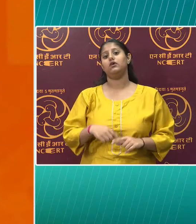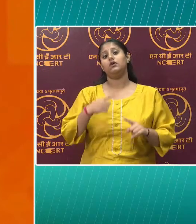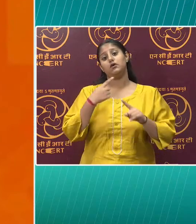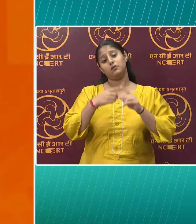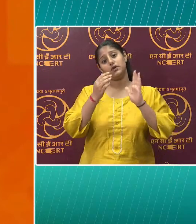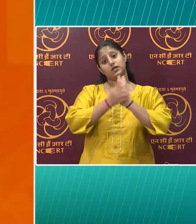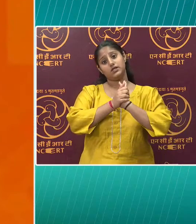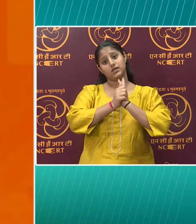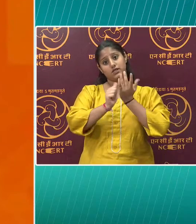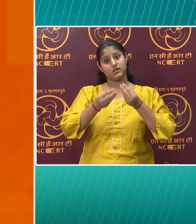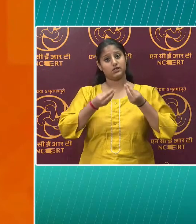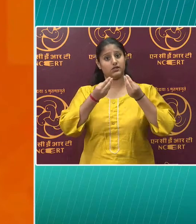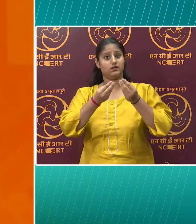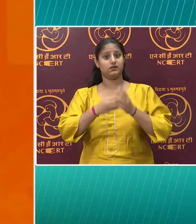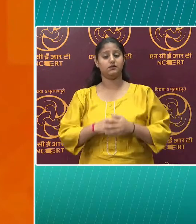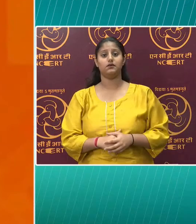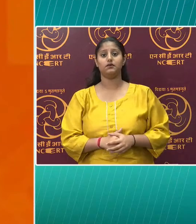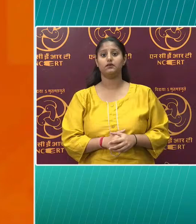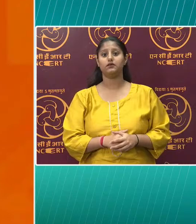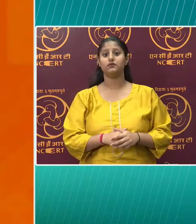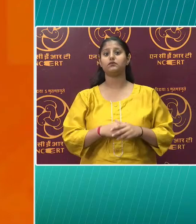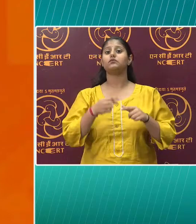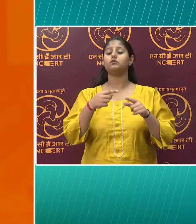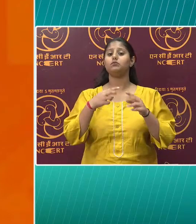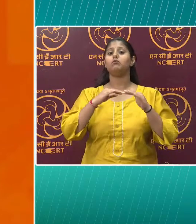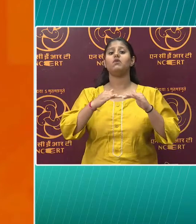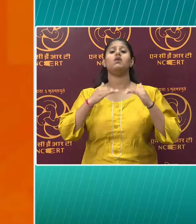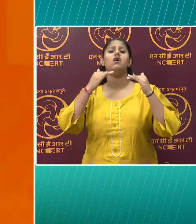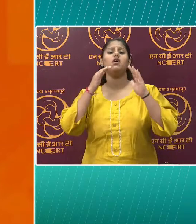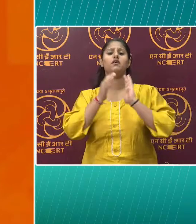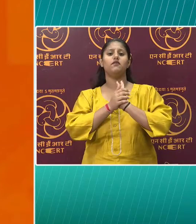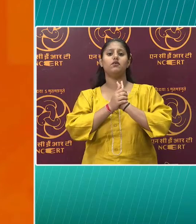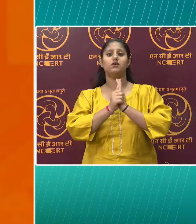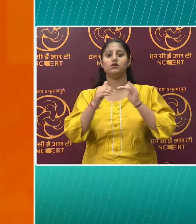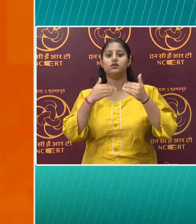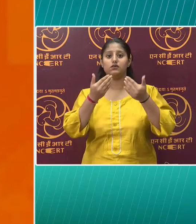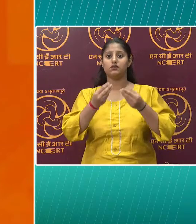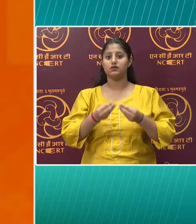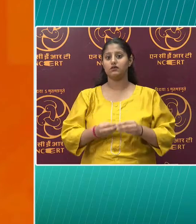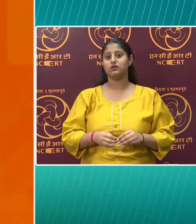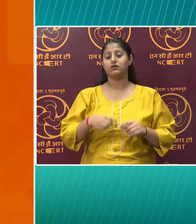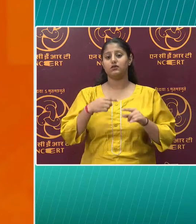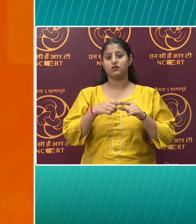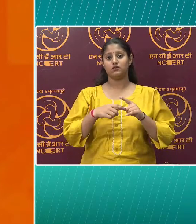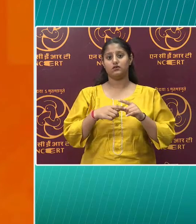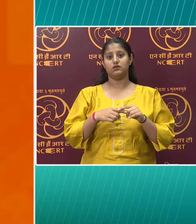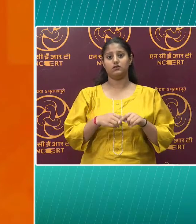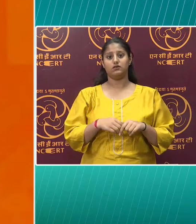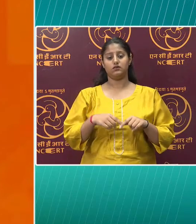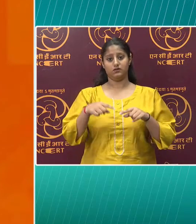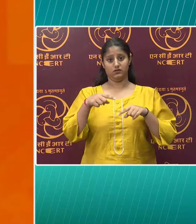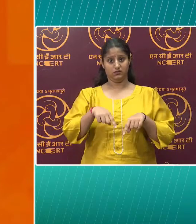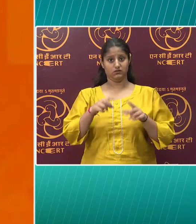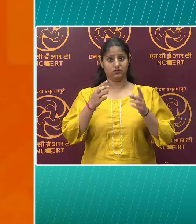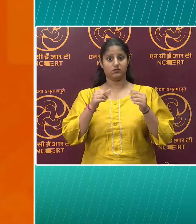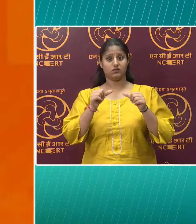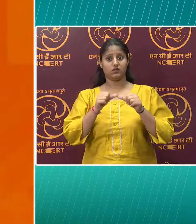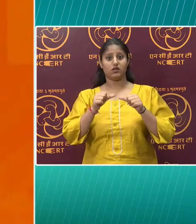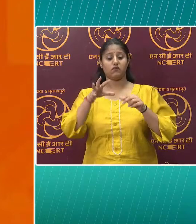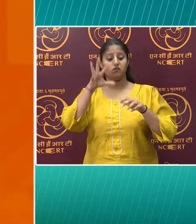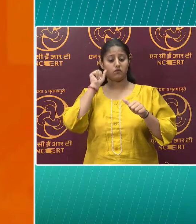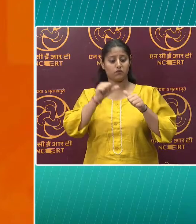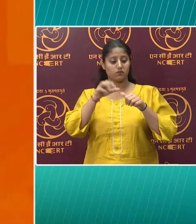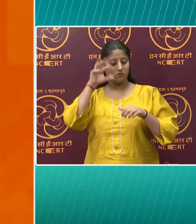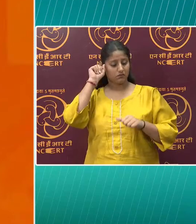the foundational skills, intermediate and advanced skills throughout the domain. So they have to acquire these